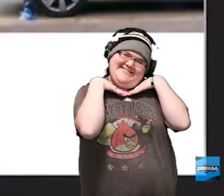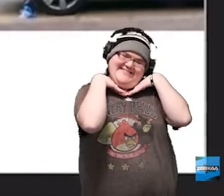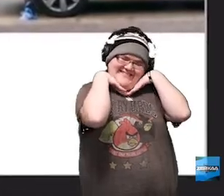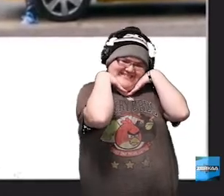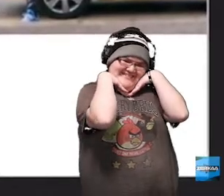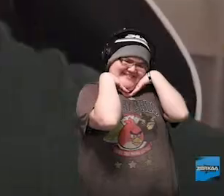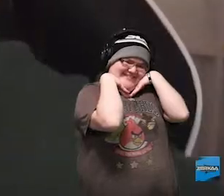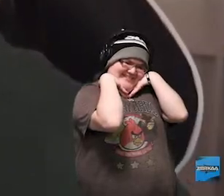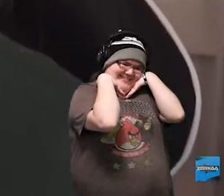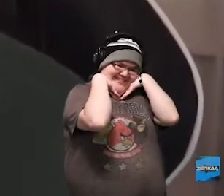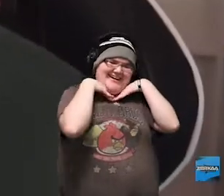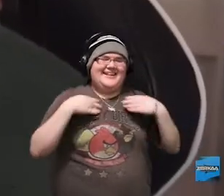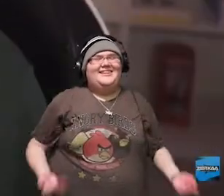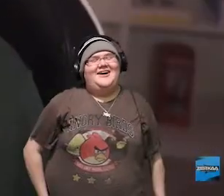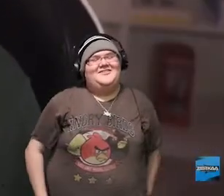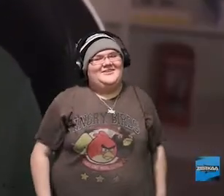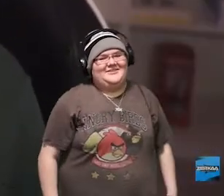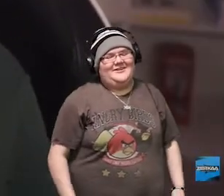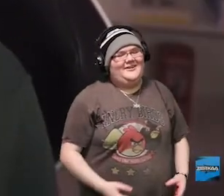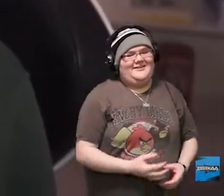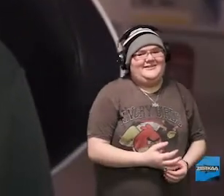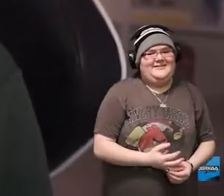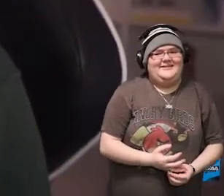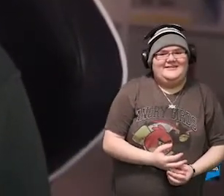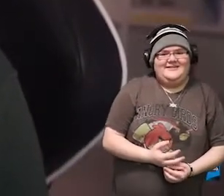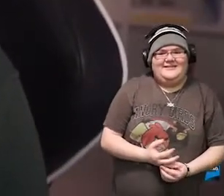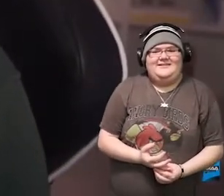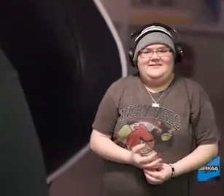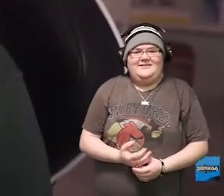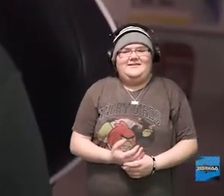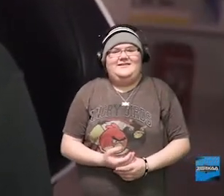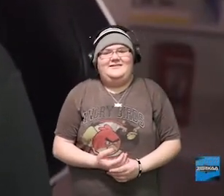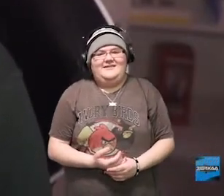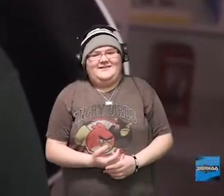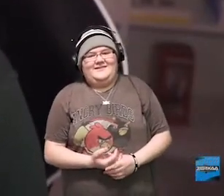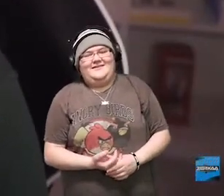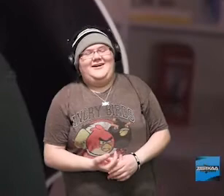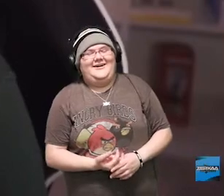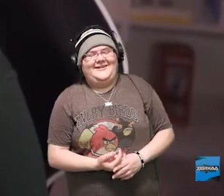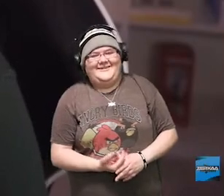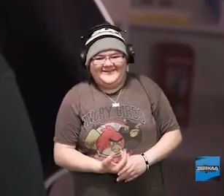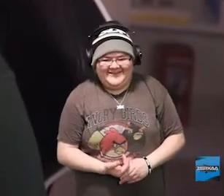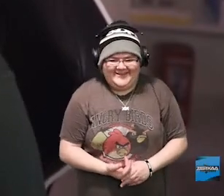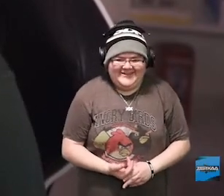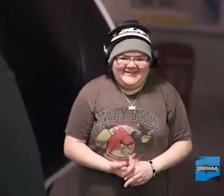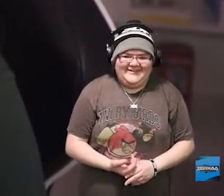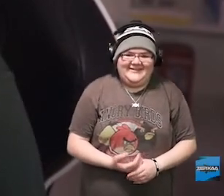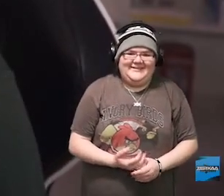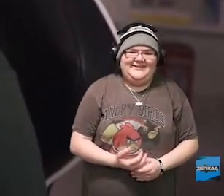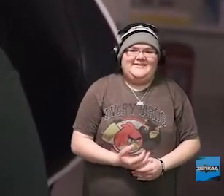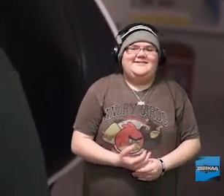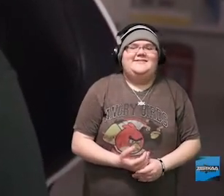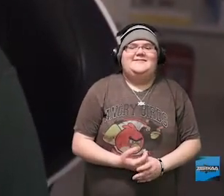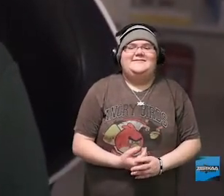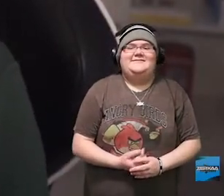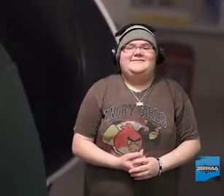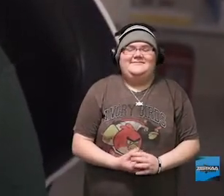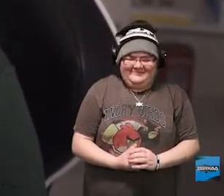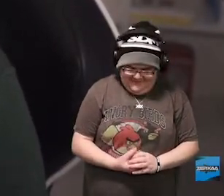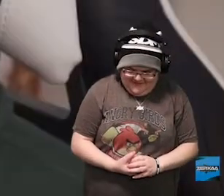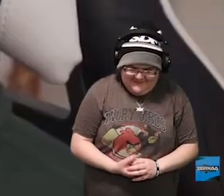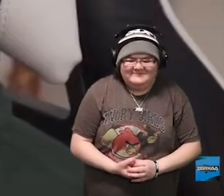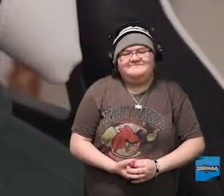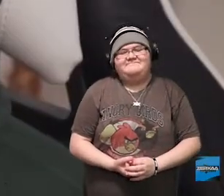honestly, goated videos, so good to do. There should have been another one out by now. There would have been another one out by now if it wasn't for the whole coronavirus.